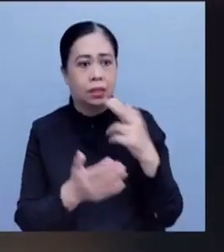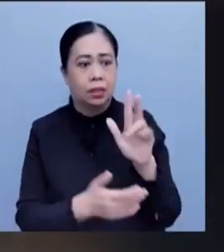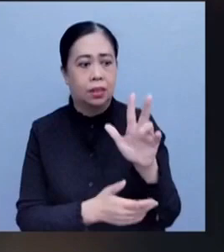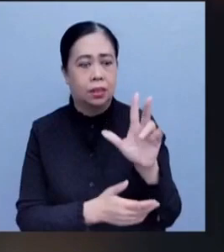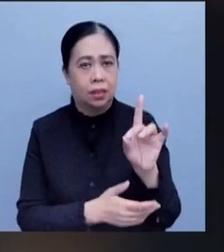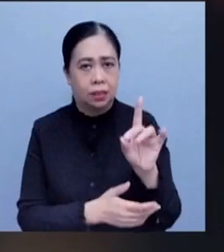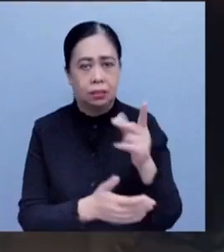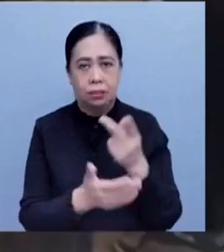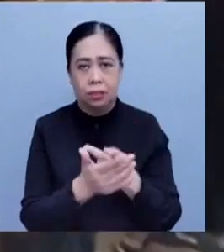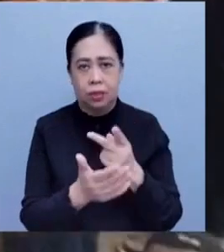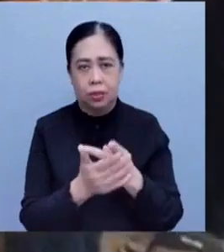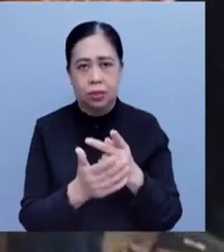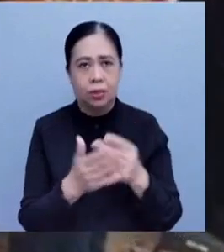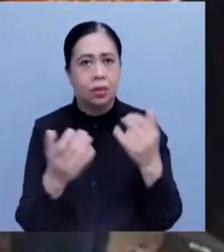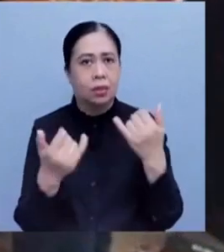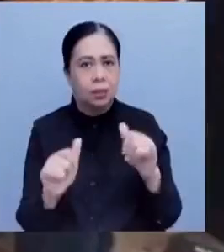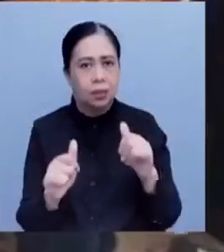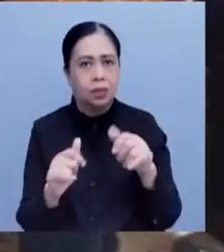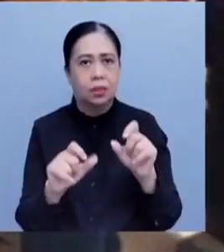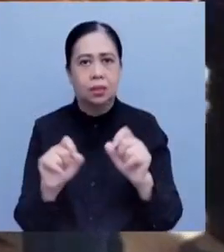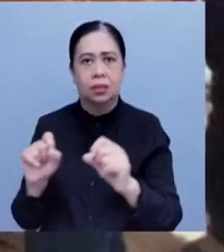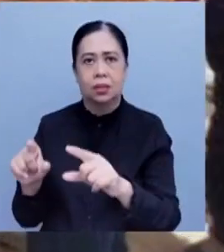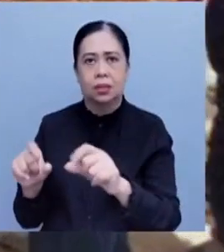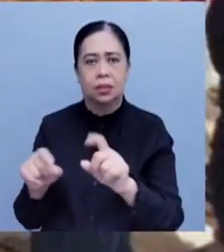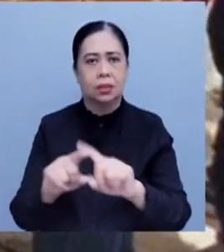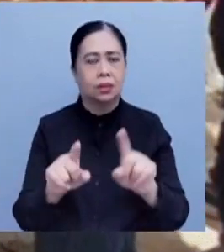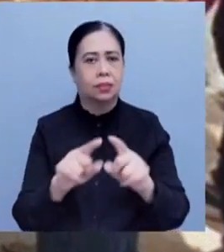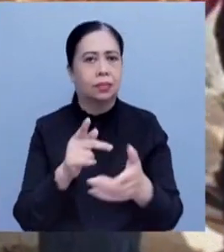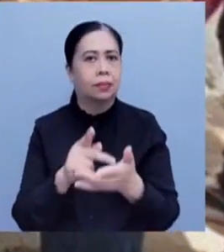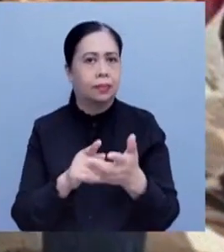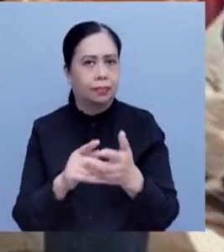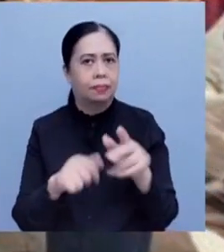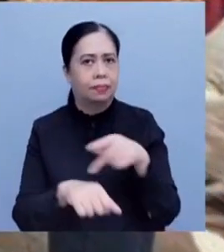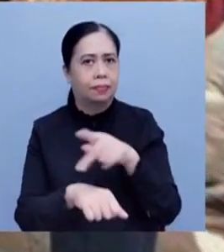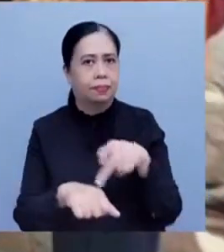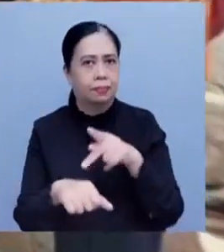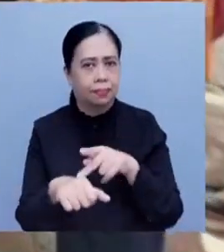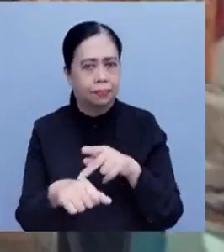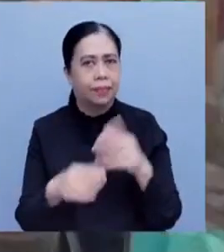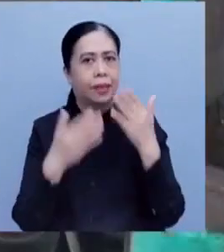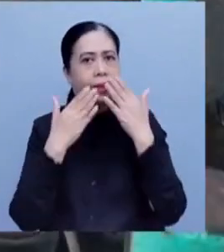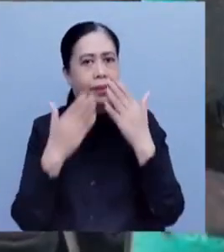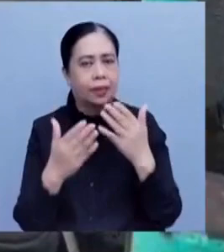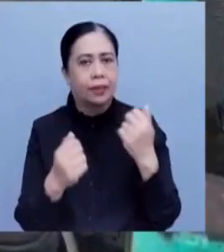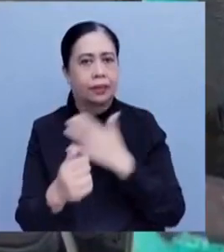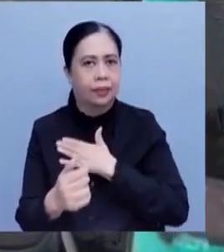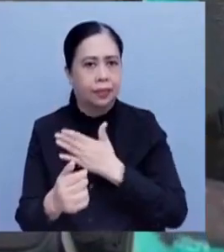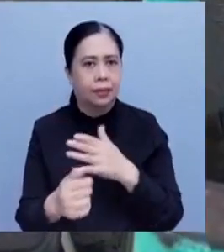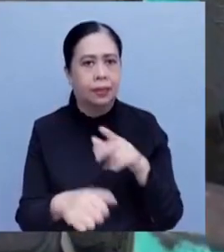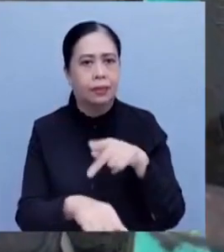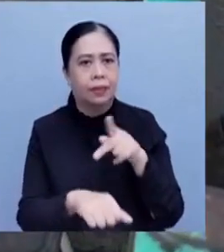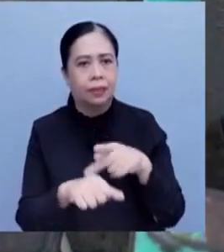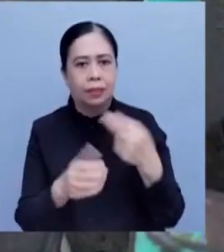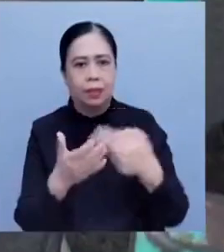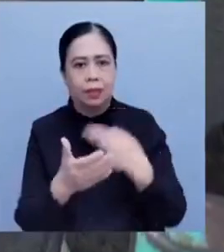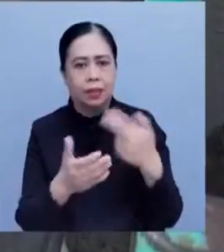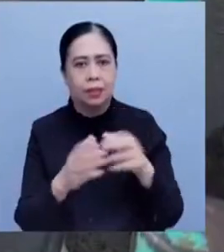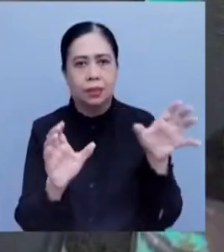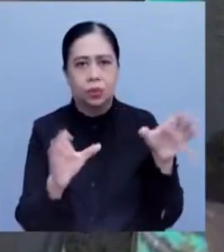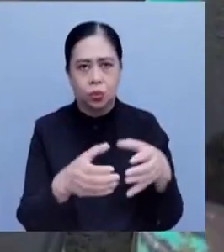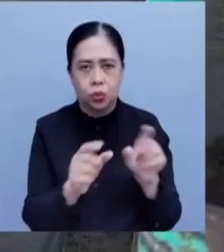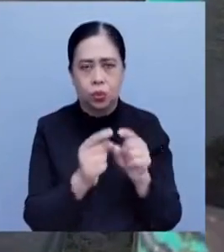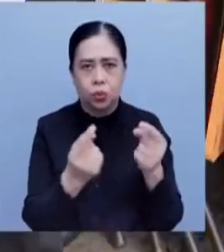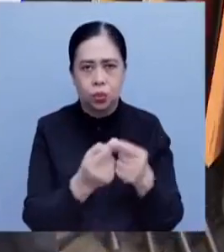kilo is still being sold in various parts of the country, thanks to the initiative of the Philippine Rice Industry Stakeholders Movement,